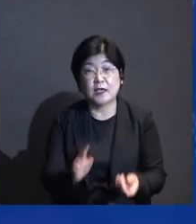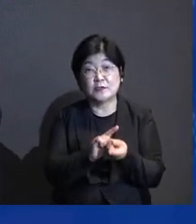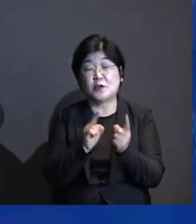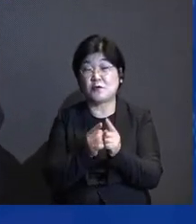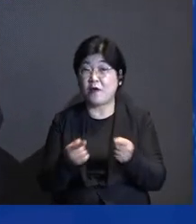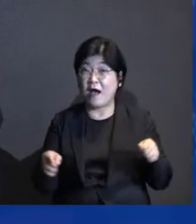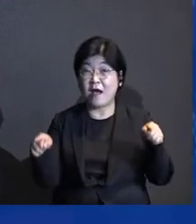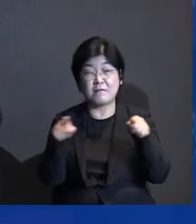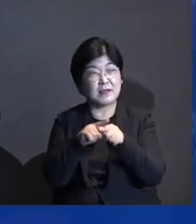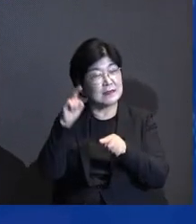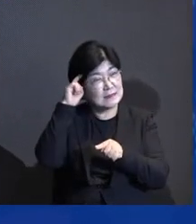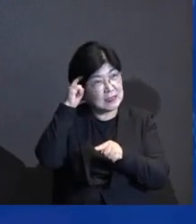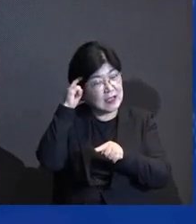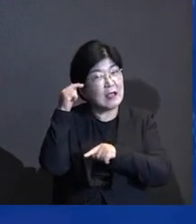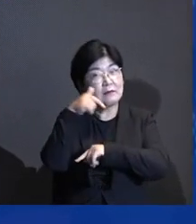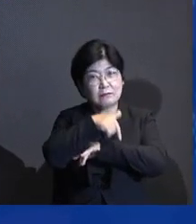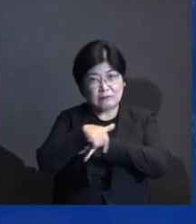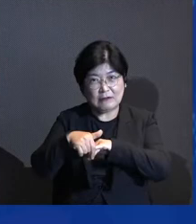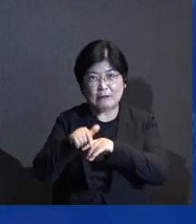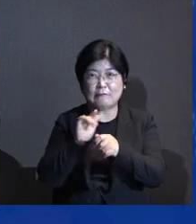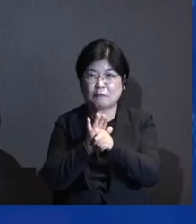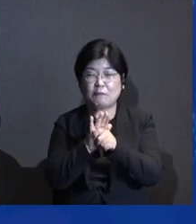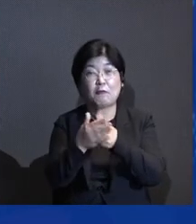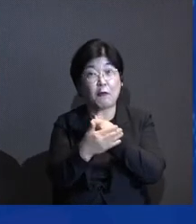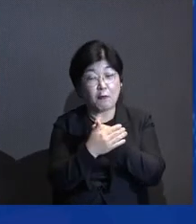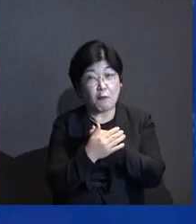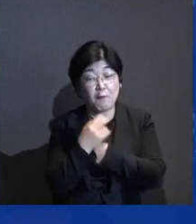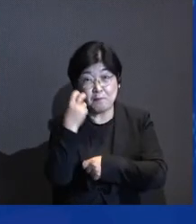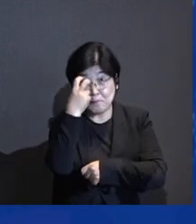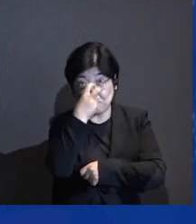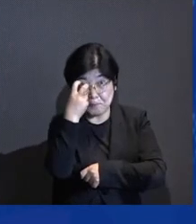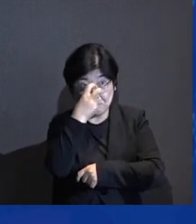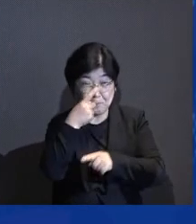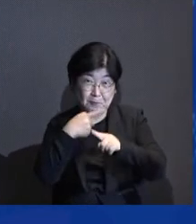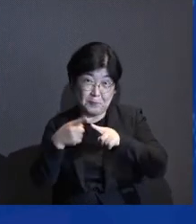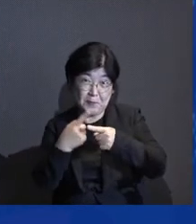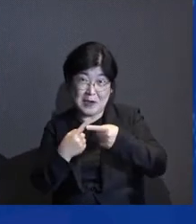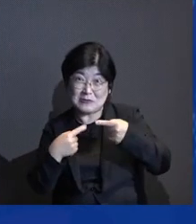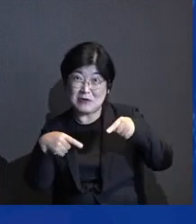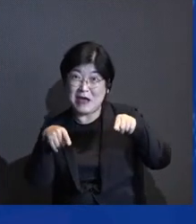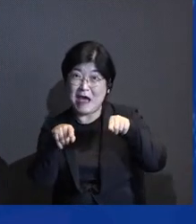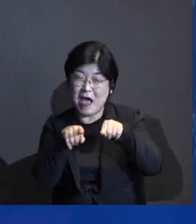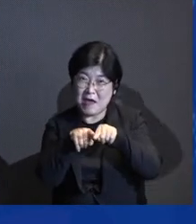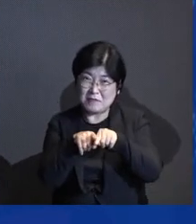together, or monitoring and evaluation.